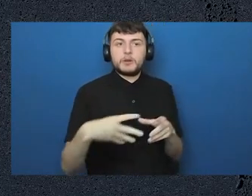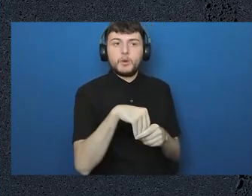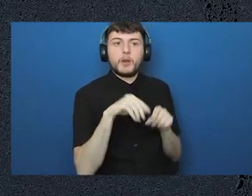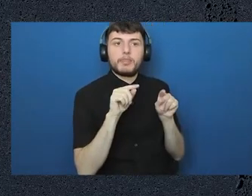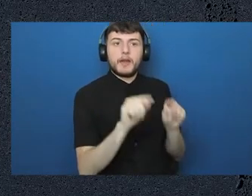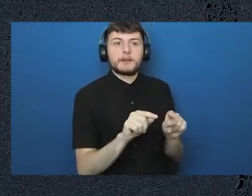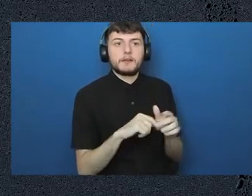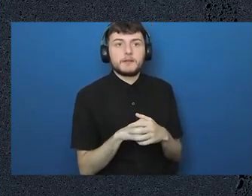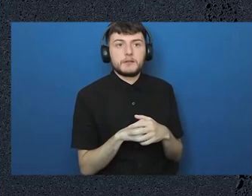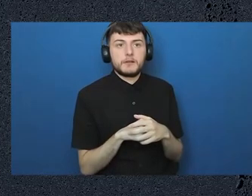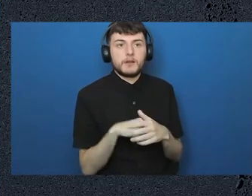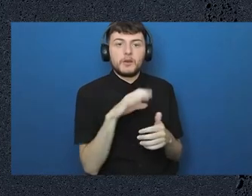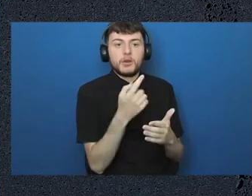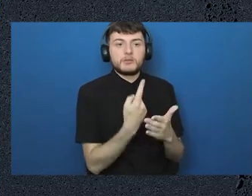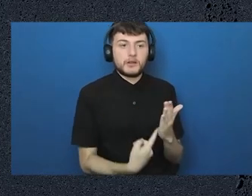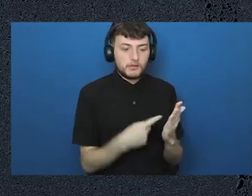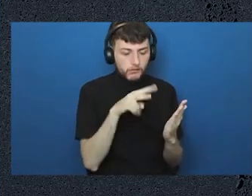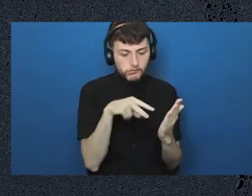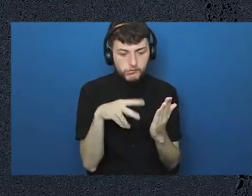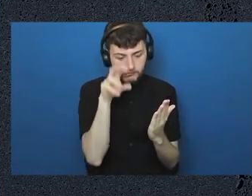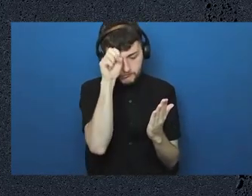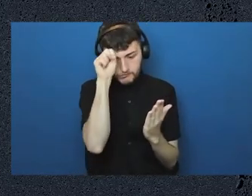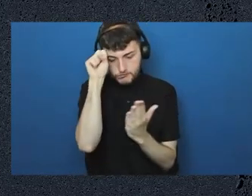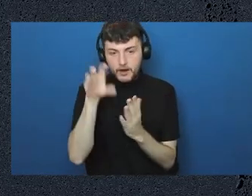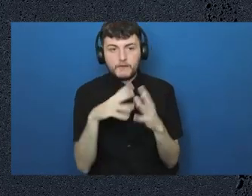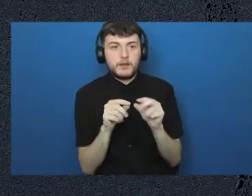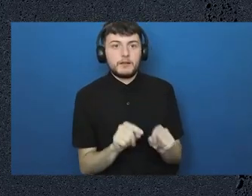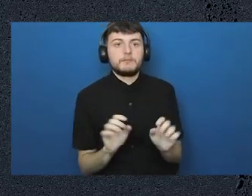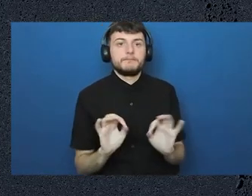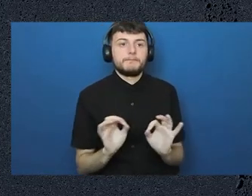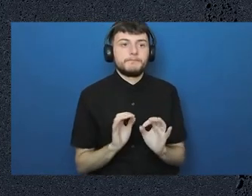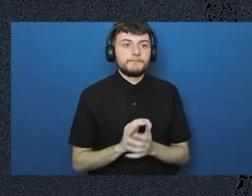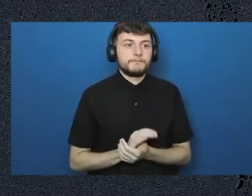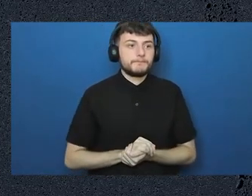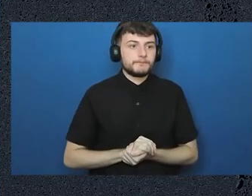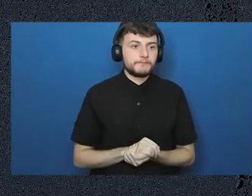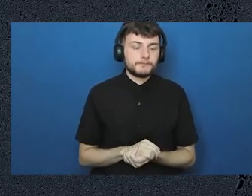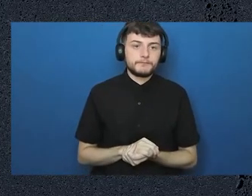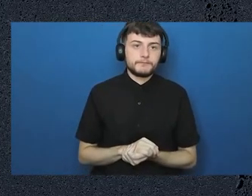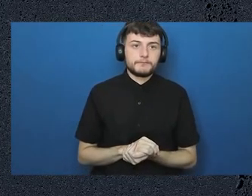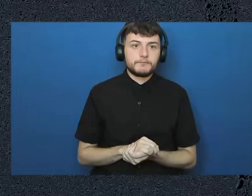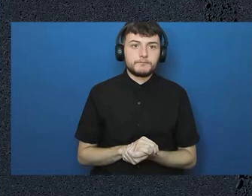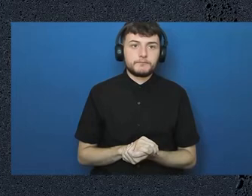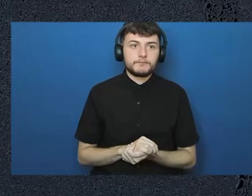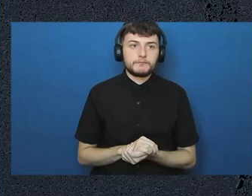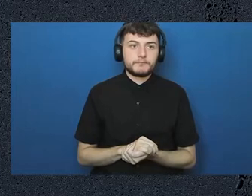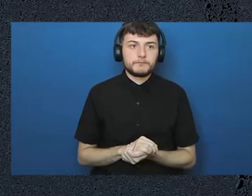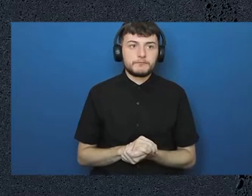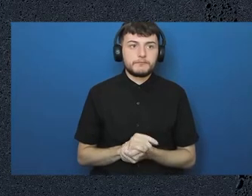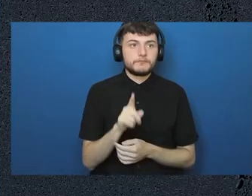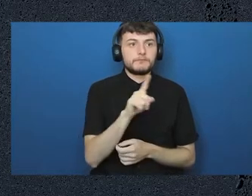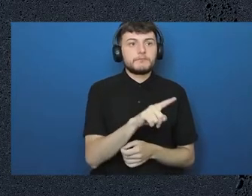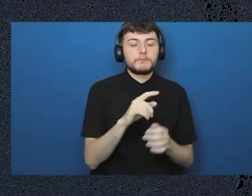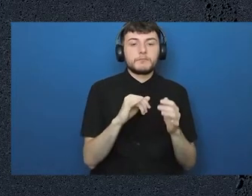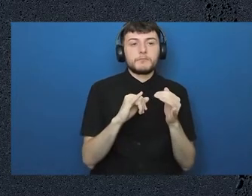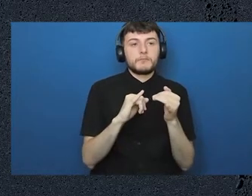just learning facts. Yeah, great point. Can I add one thing? Yeah, Sophie. Some experiences of awe, because and you